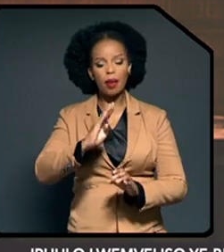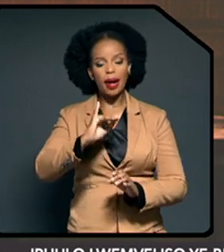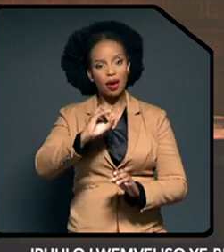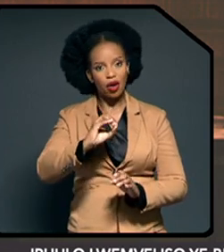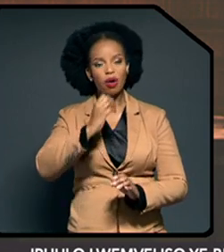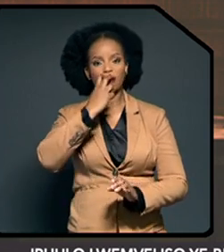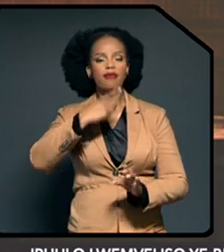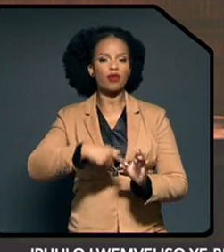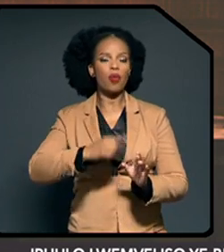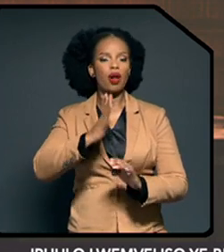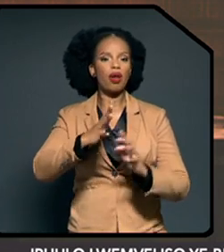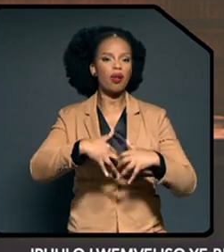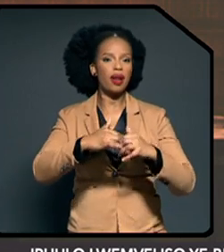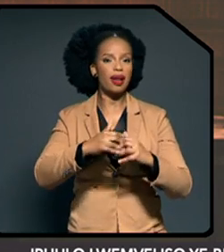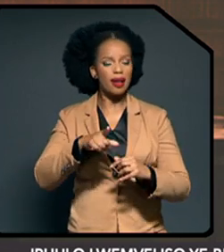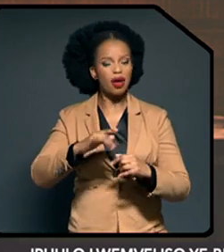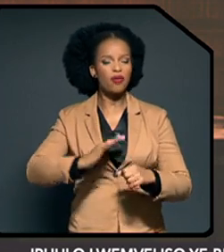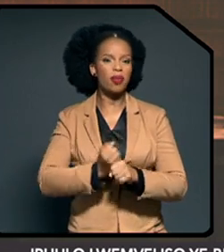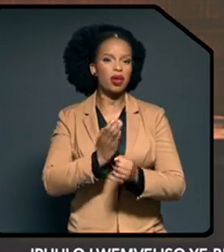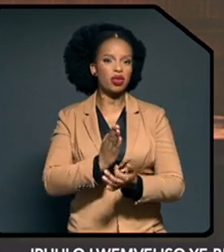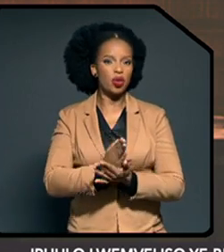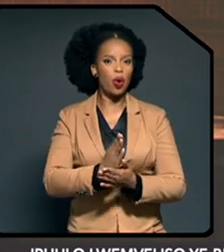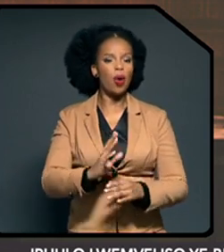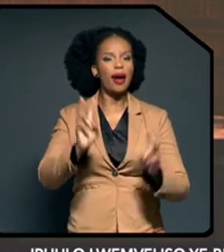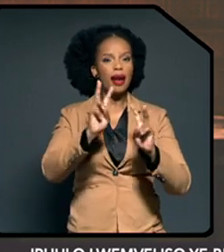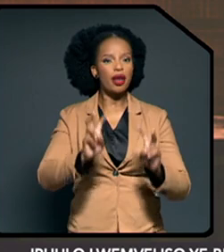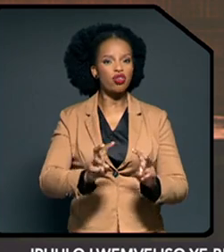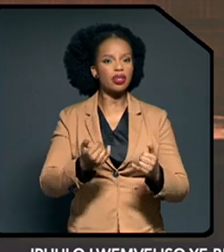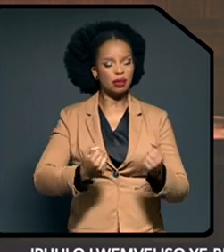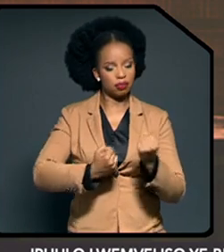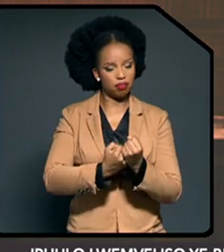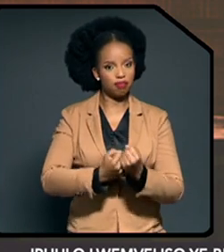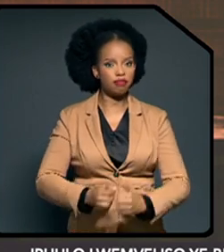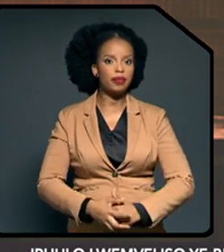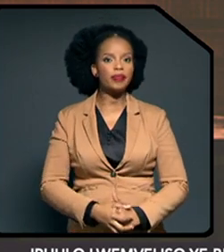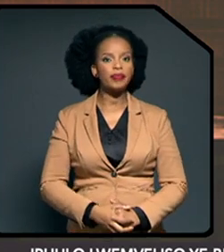yokuqinisekisa ukhuseleko lokunkinkishwa kombane kweli.